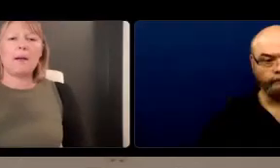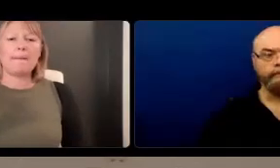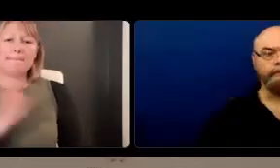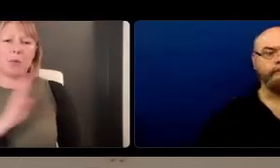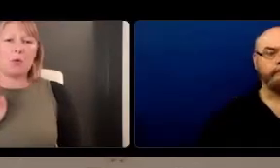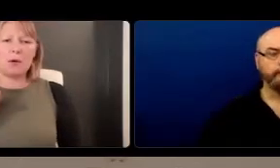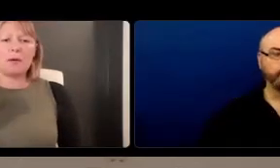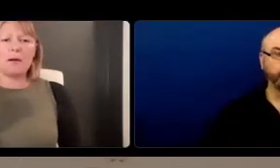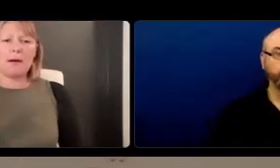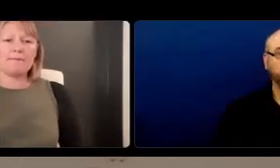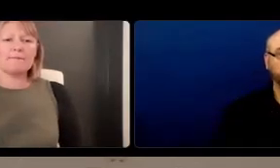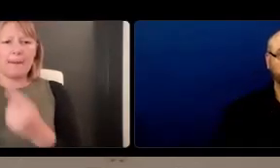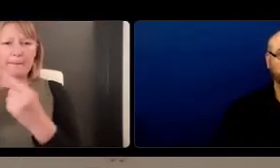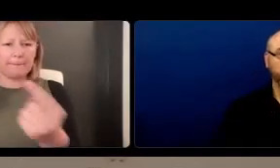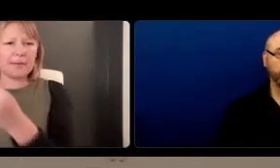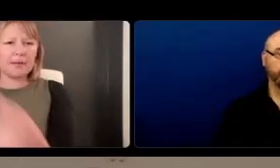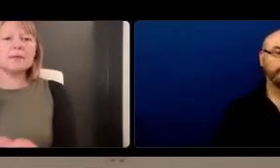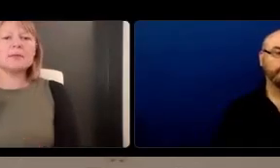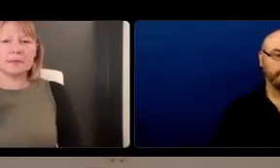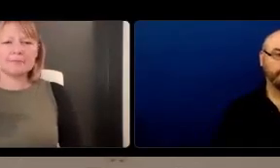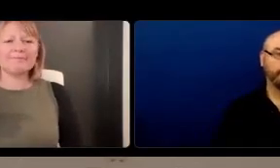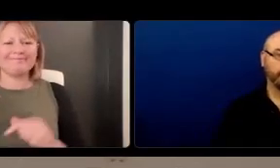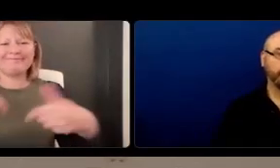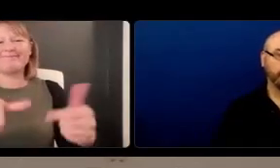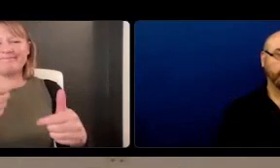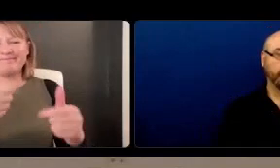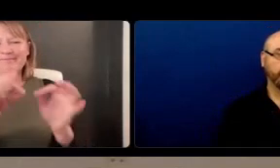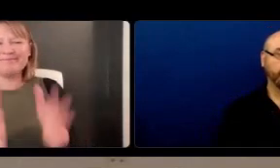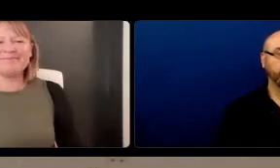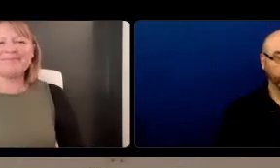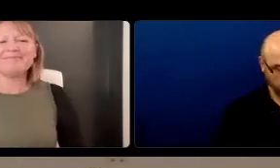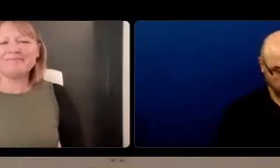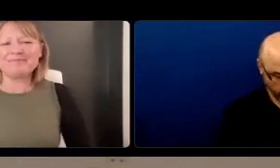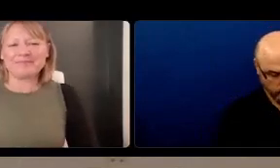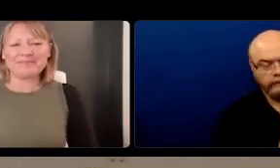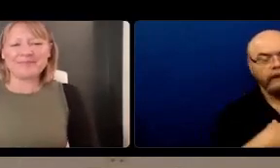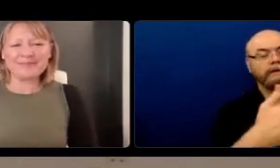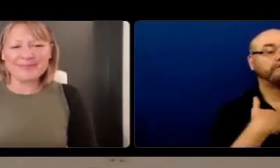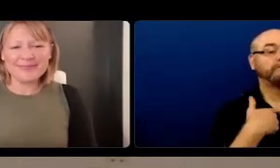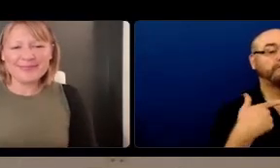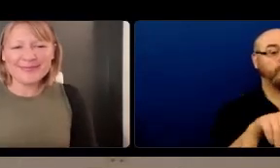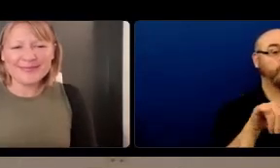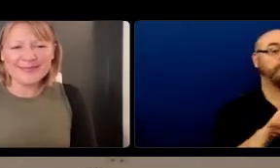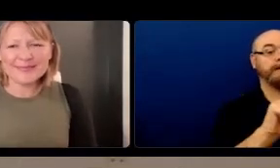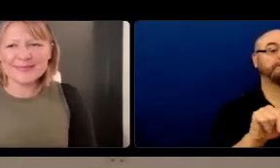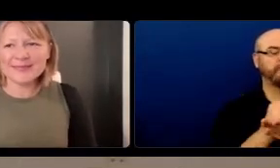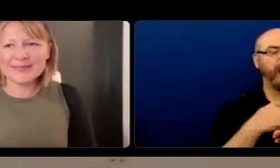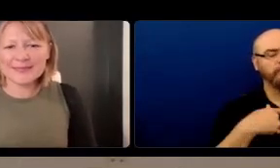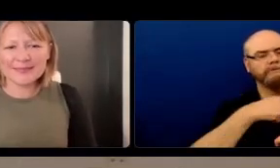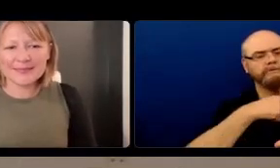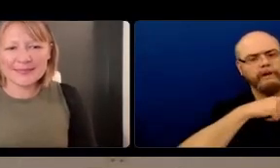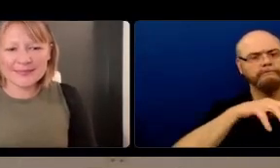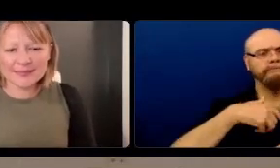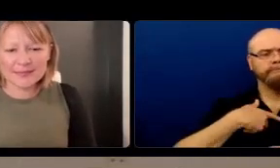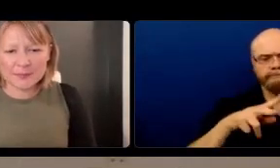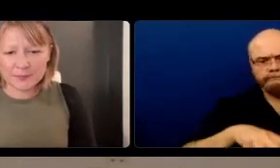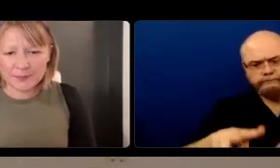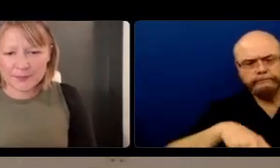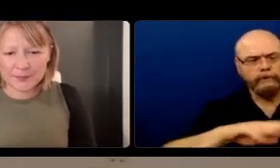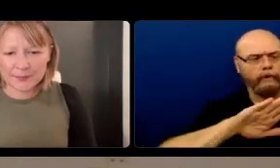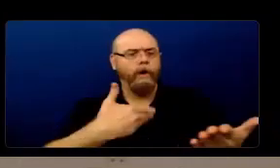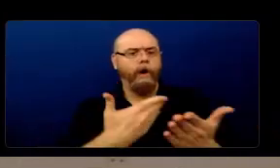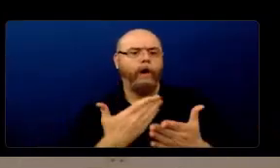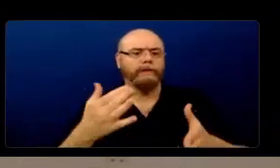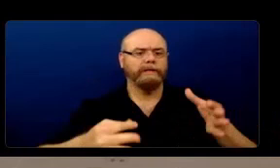her responsibilities included presiding over hearings and drafting decisions concerning the reasonableness of rules, regulations,